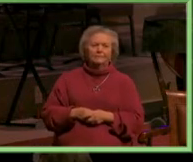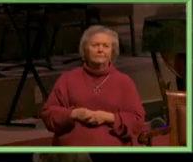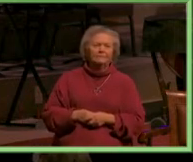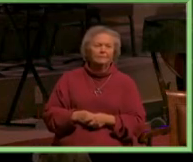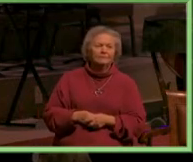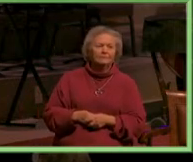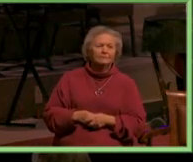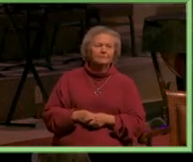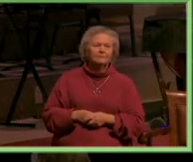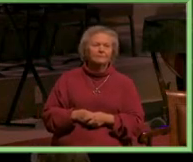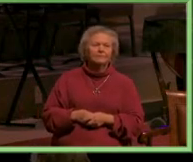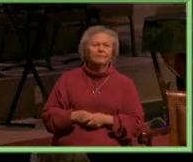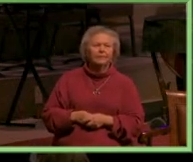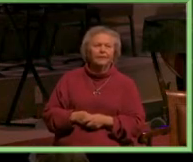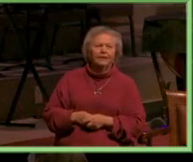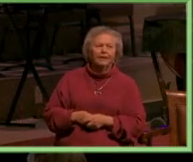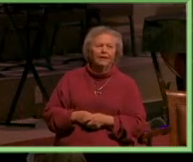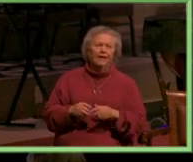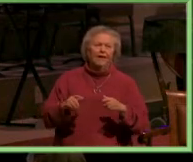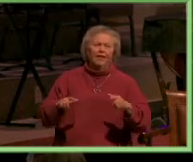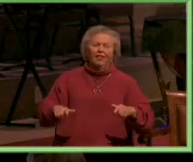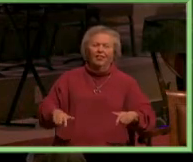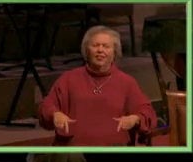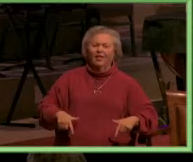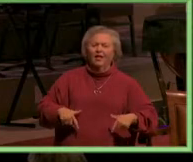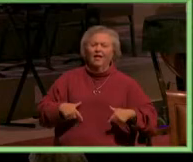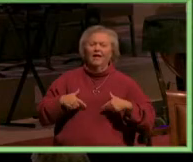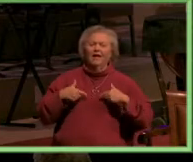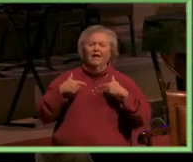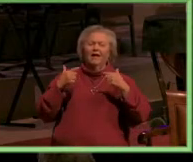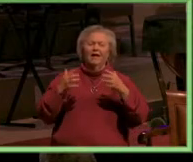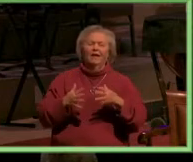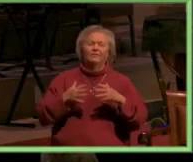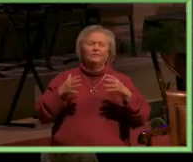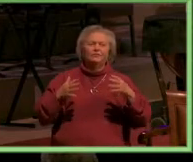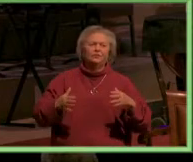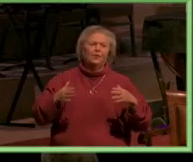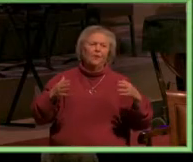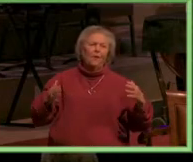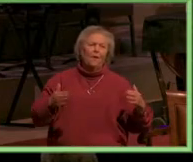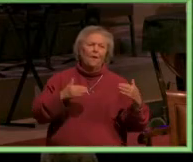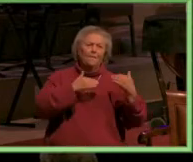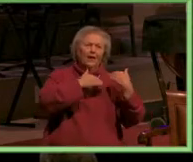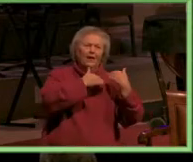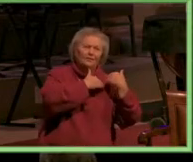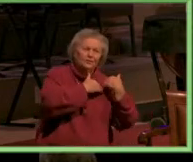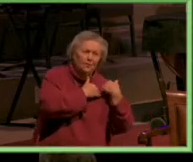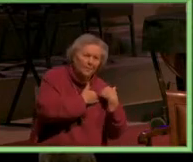And he beneath Christ's blood.